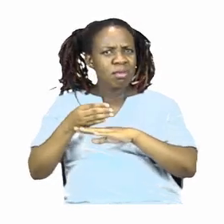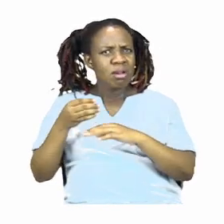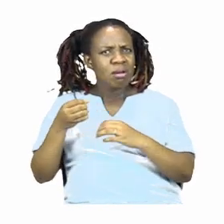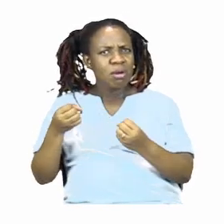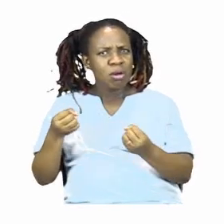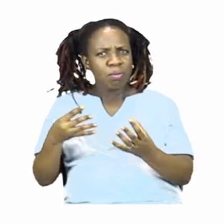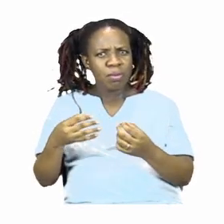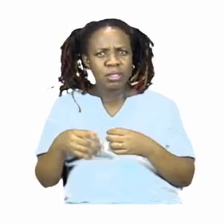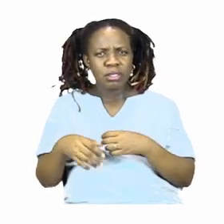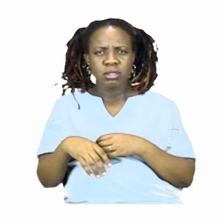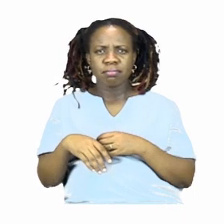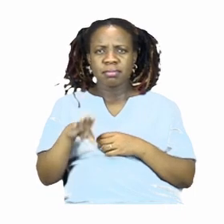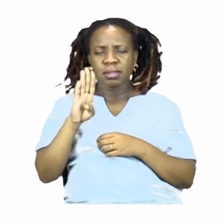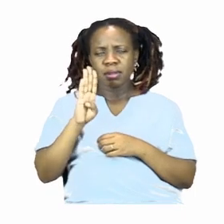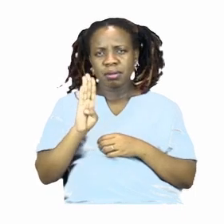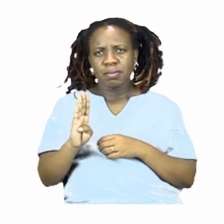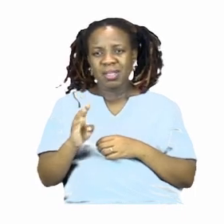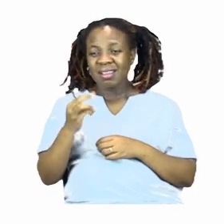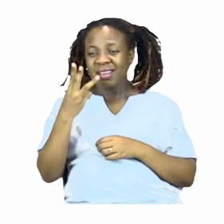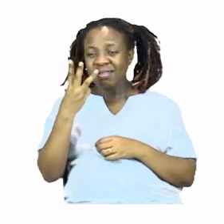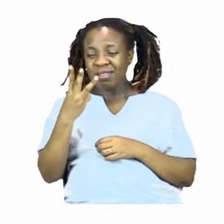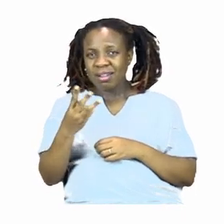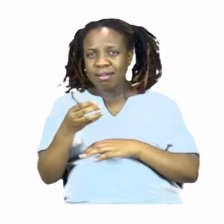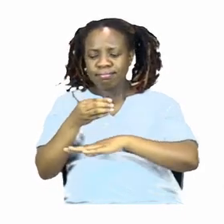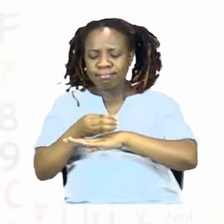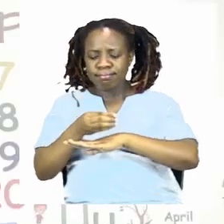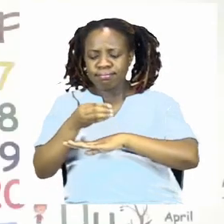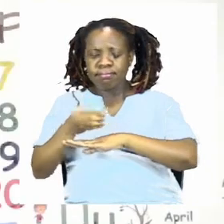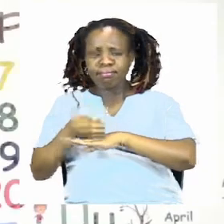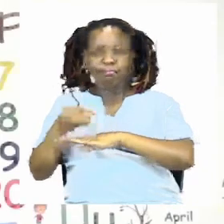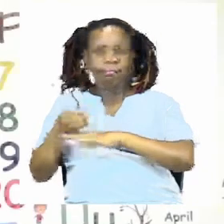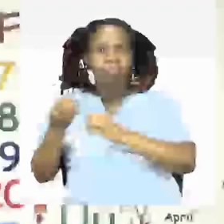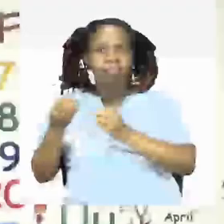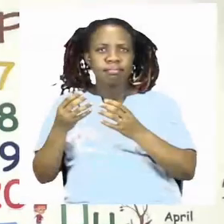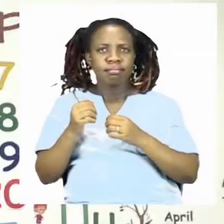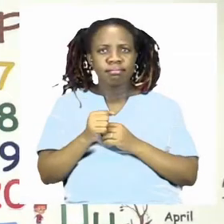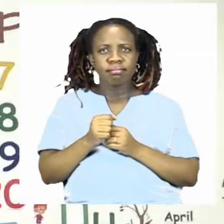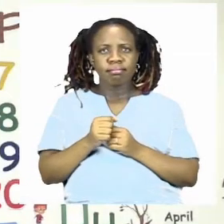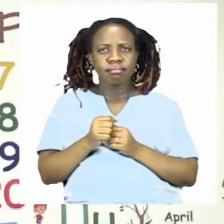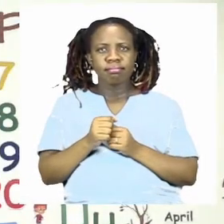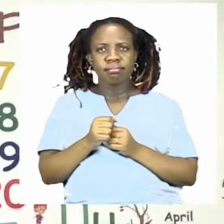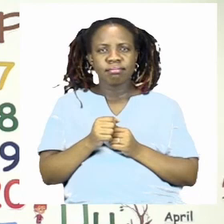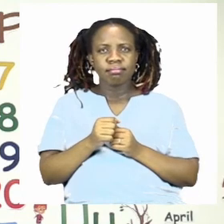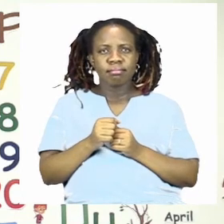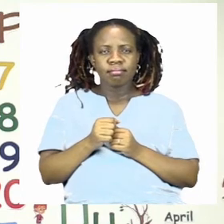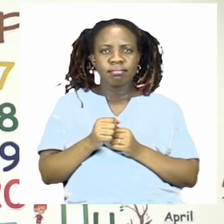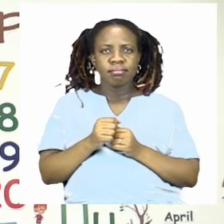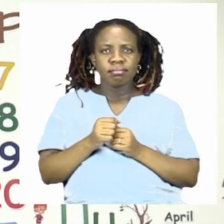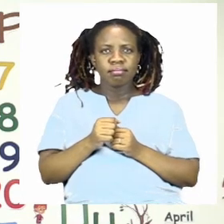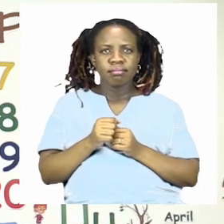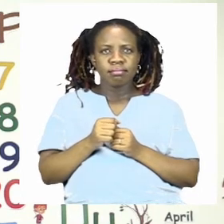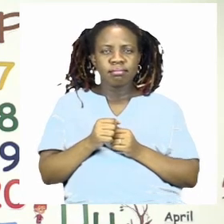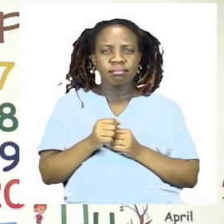cups? Now, once again, I did A on the board, so let's see how you have to go ahead and calculate the capacity